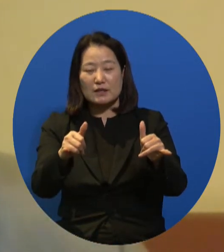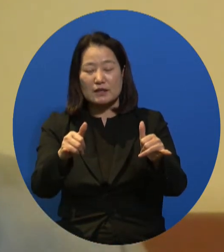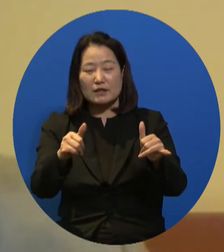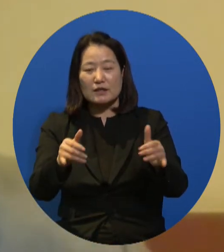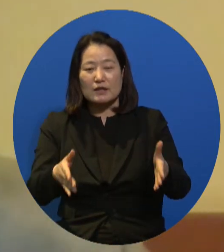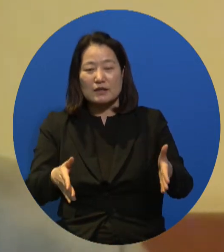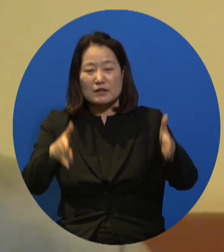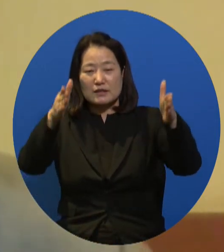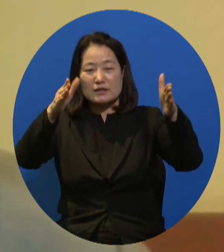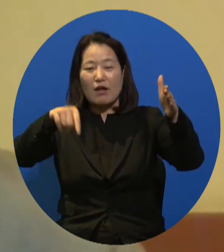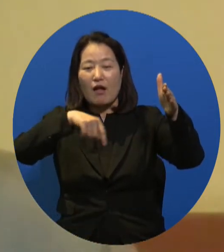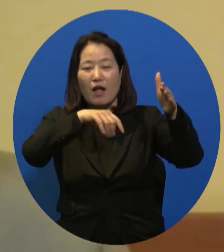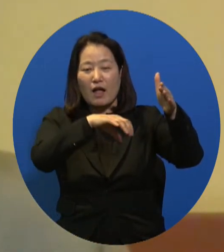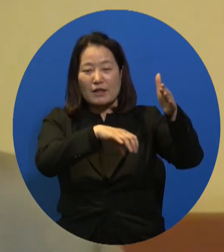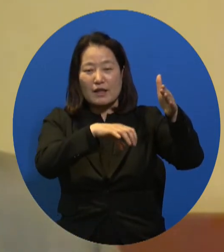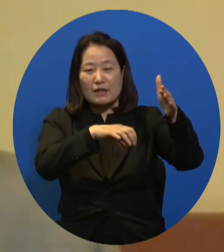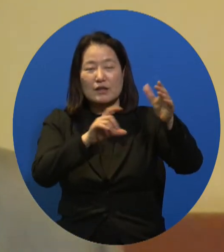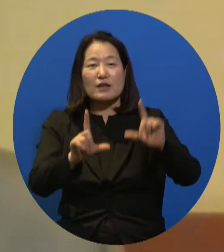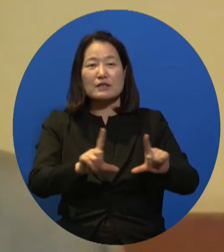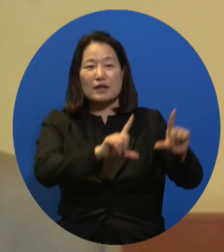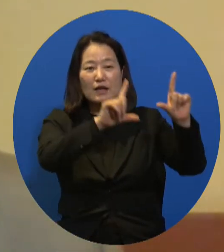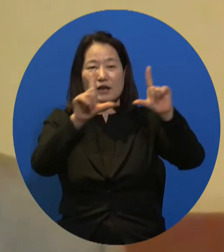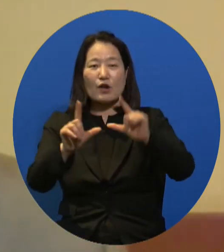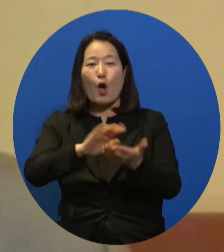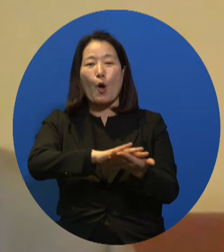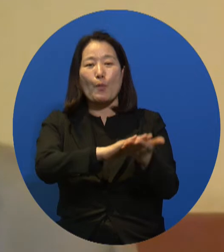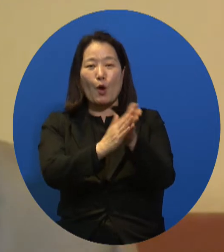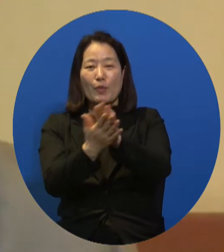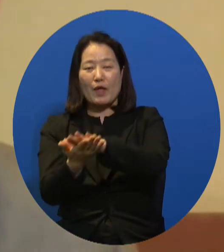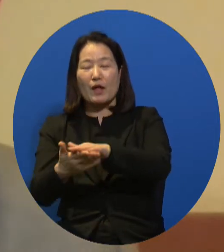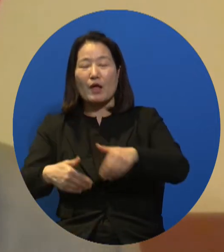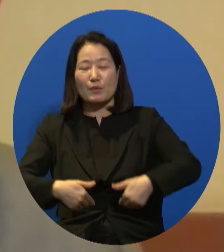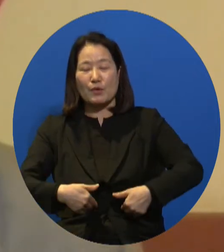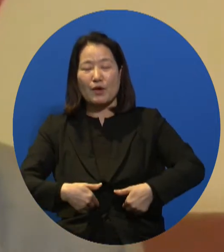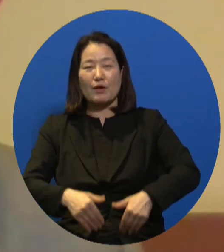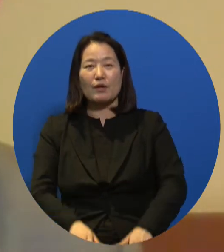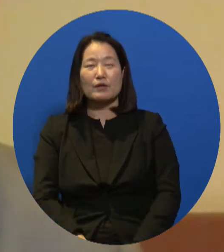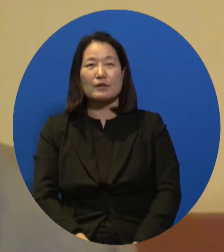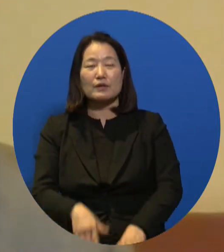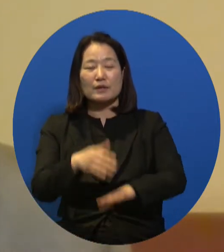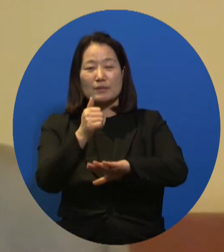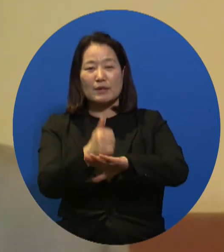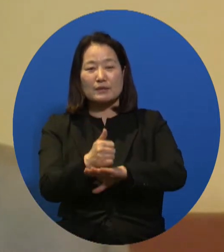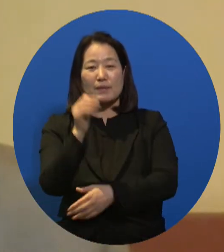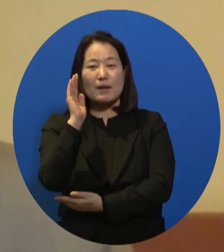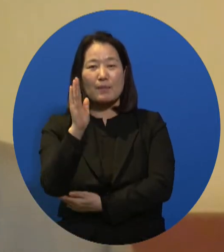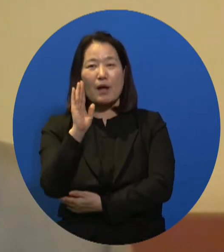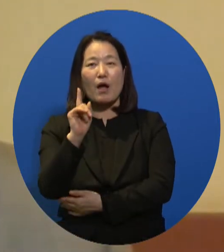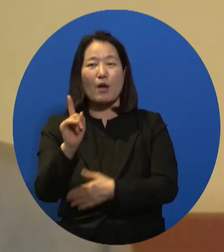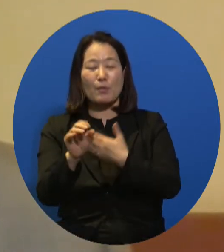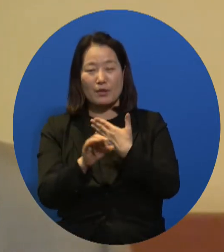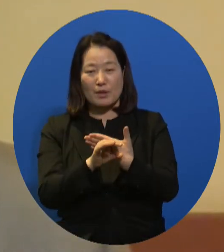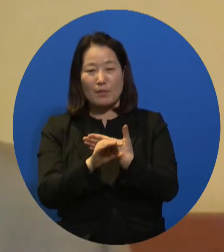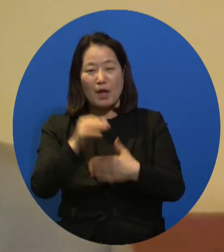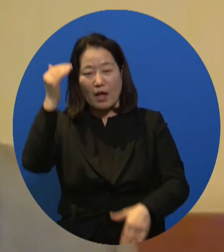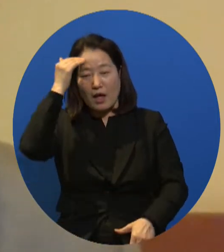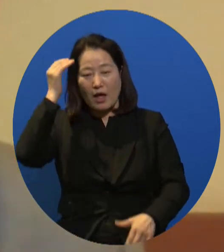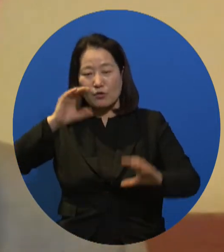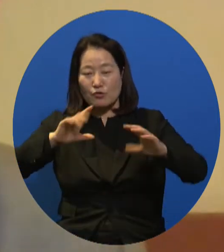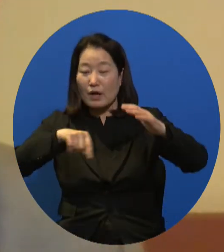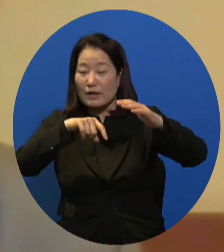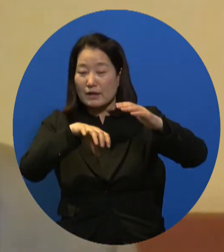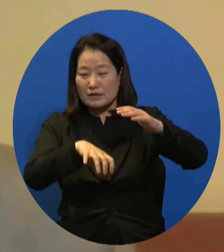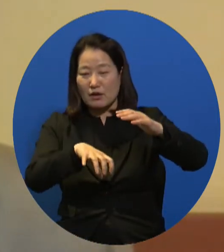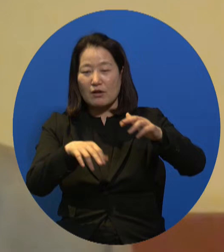I must reflect how inspiring it is for us to see your own advocacy in Korea. And I fully